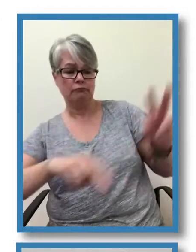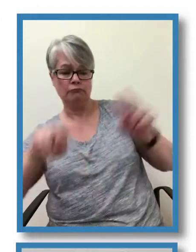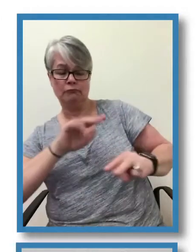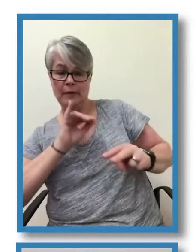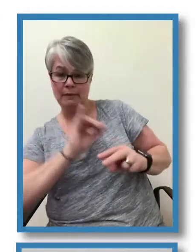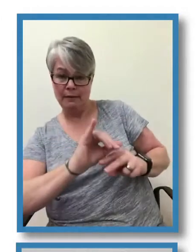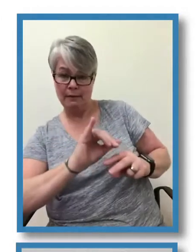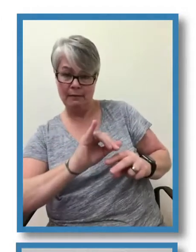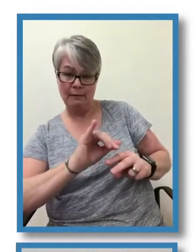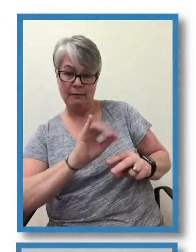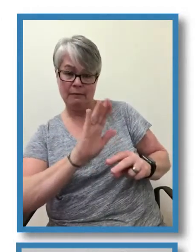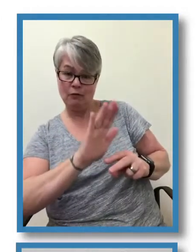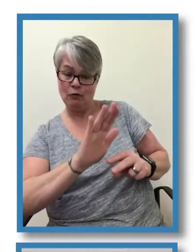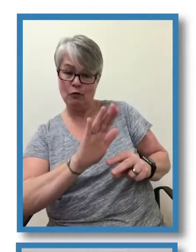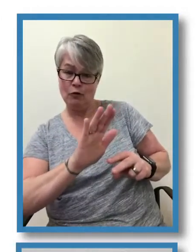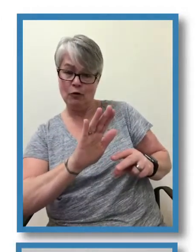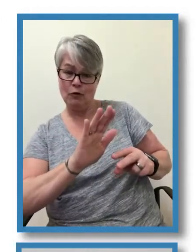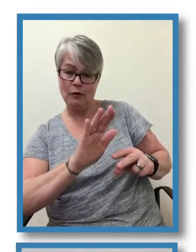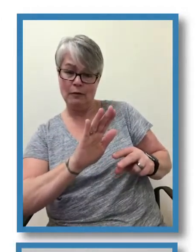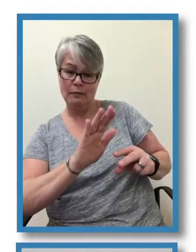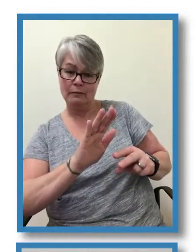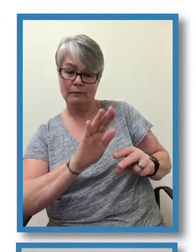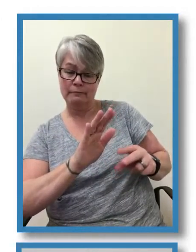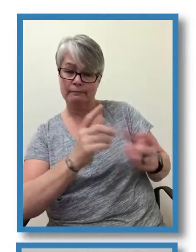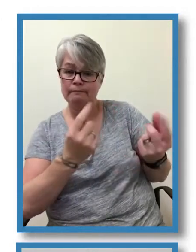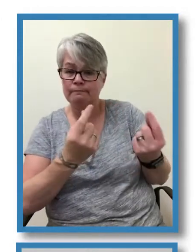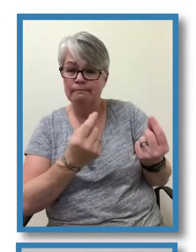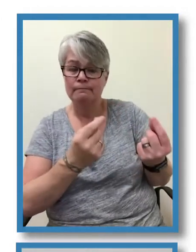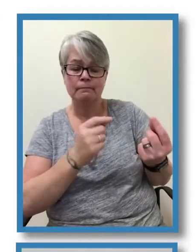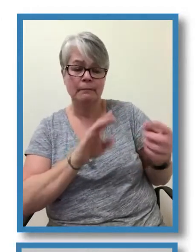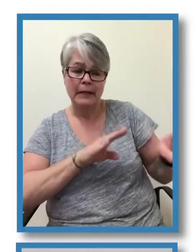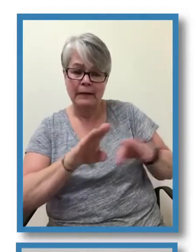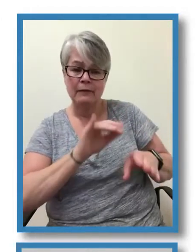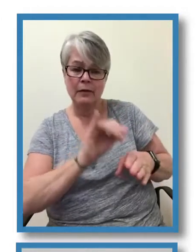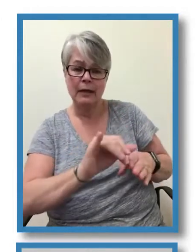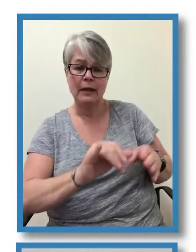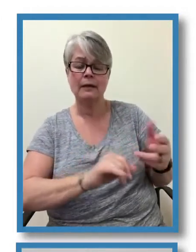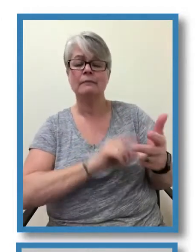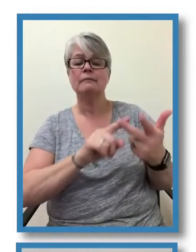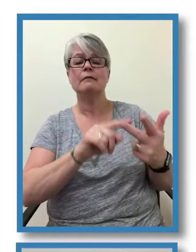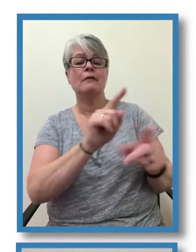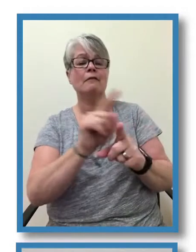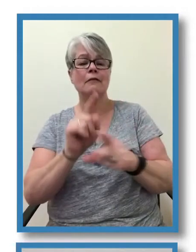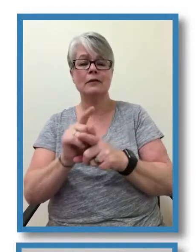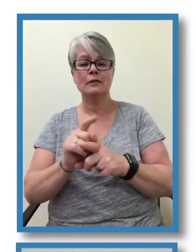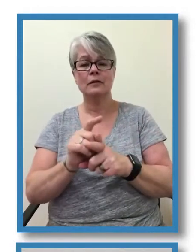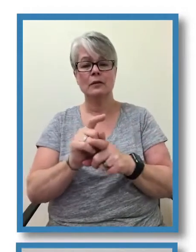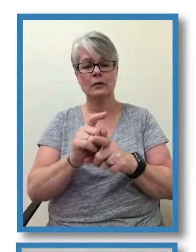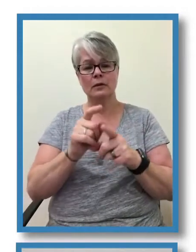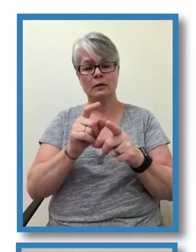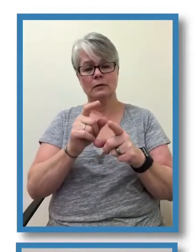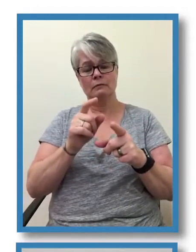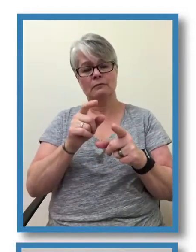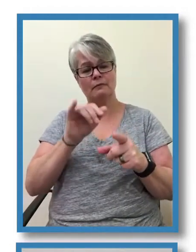to memory. It can be planning or executive function. And a good example of executive function might be someone who's very good at cooking who